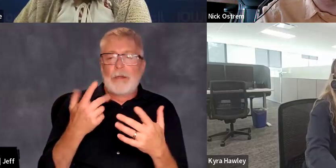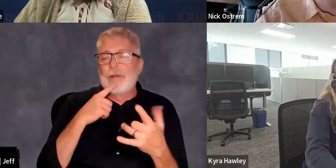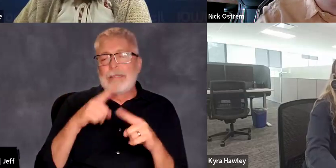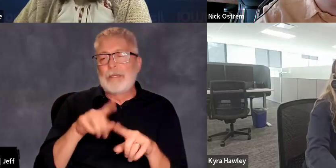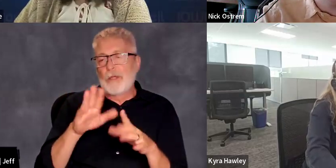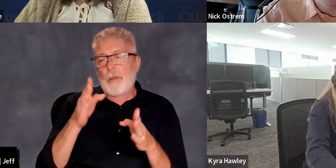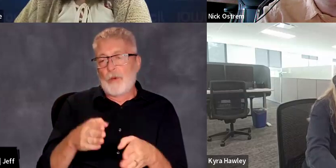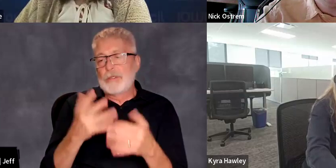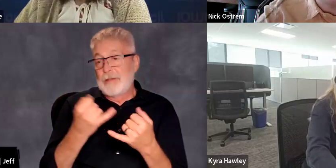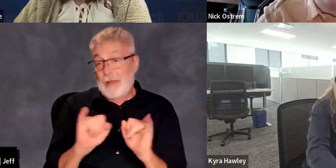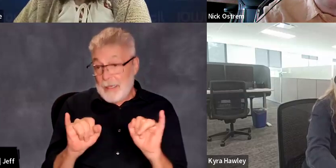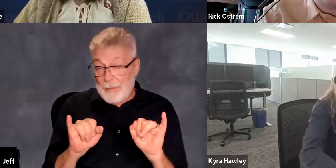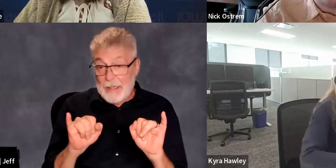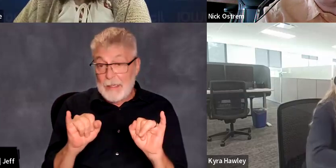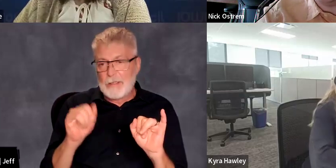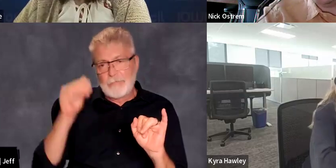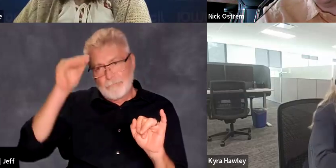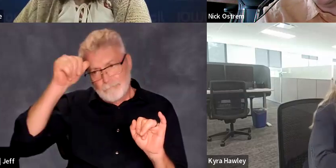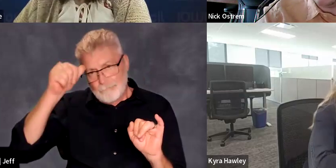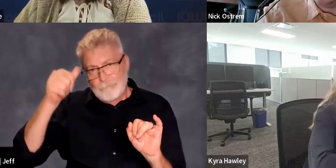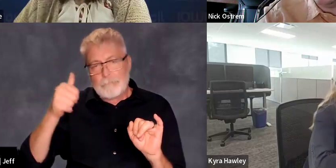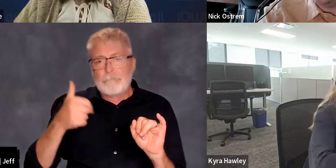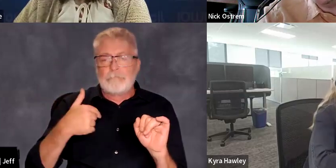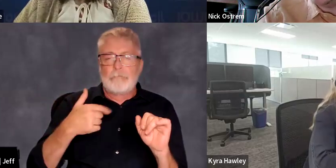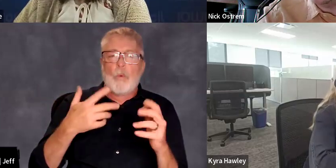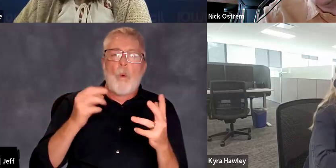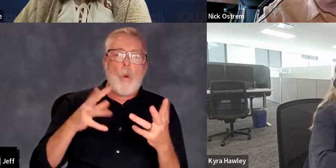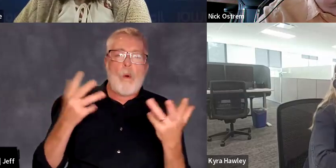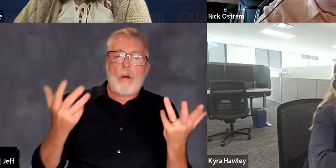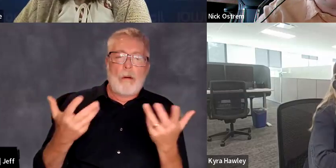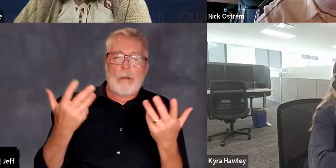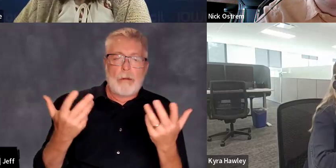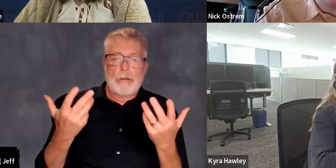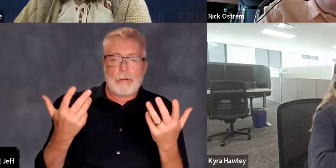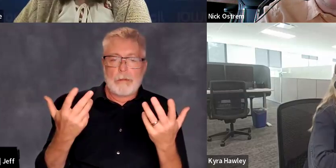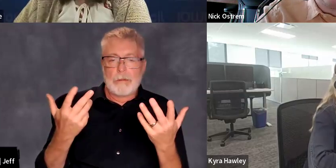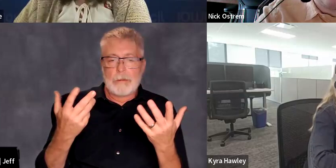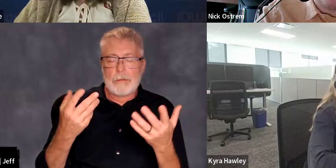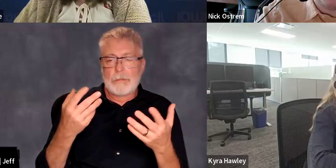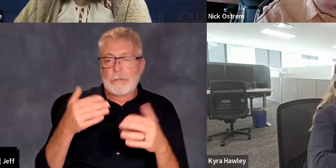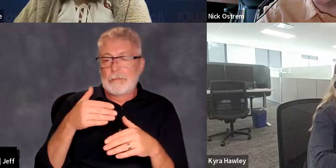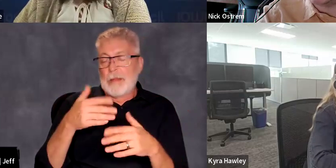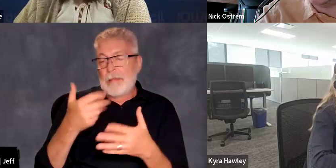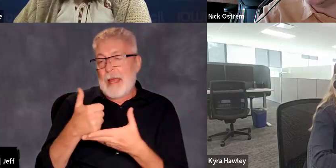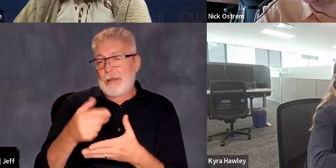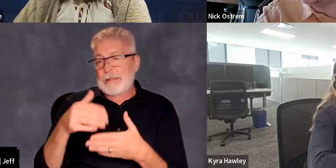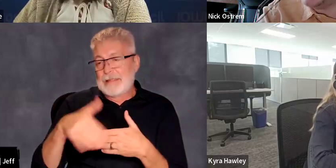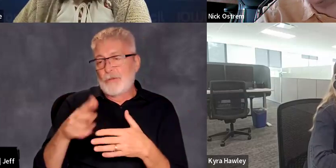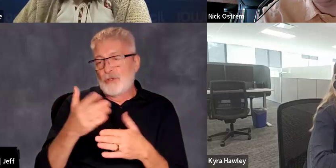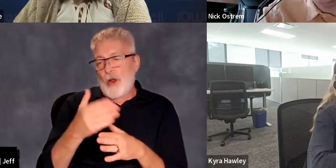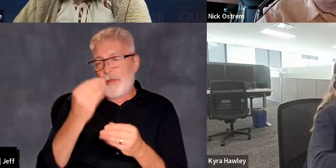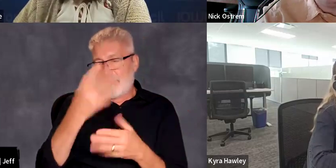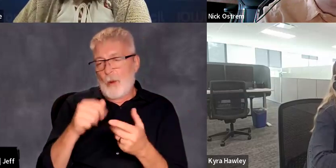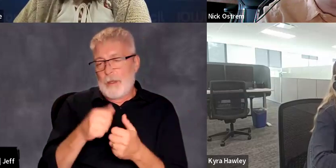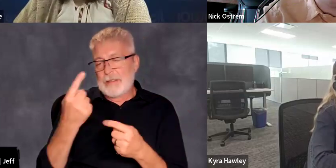If someone wants to go fill it out on their own and then have that information with someone who's helping them out and organizing that stuff, they can do